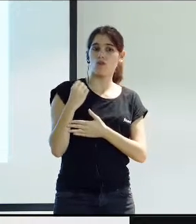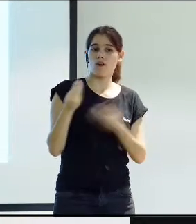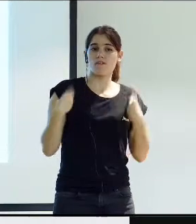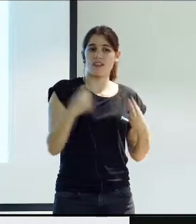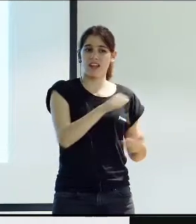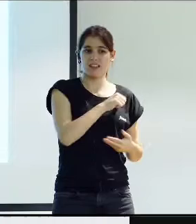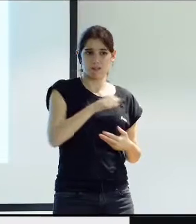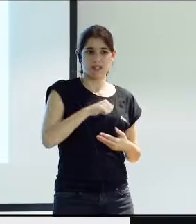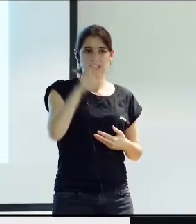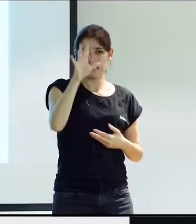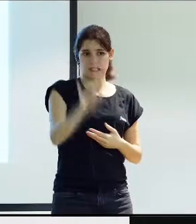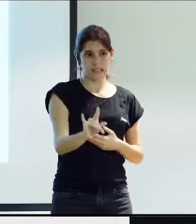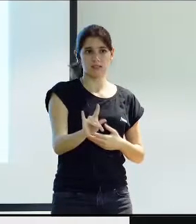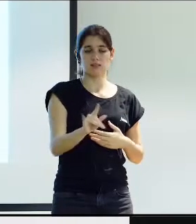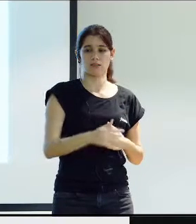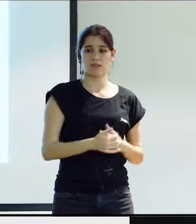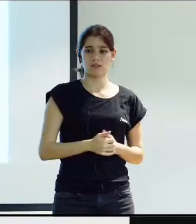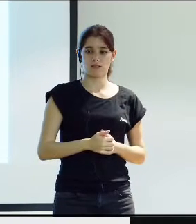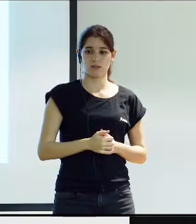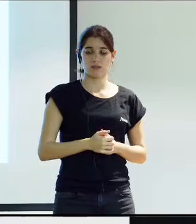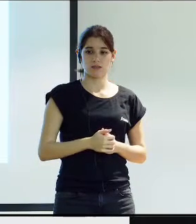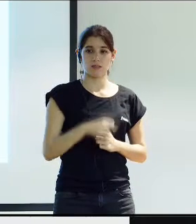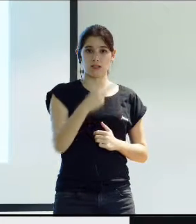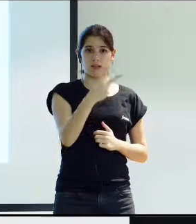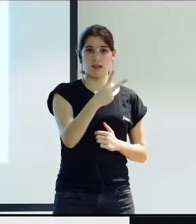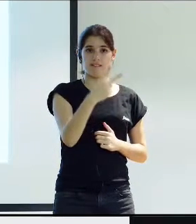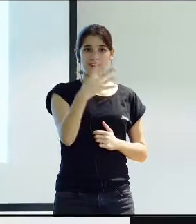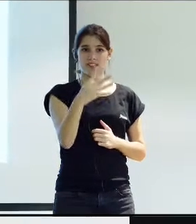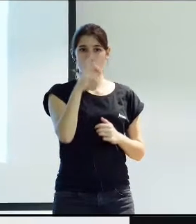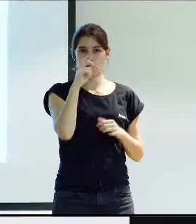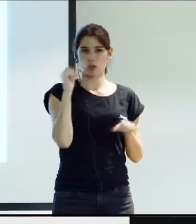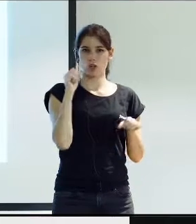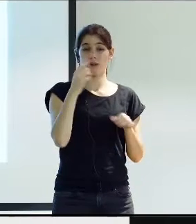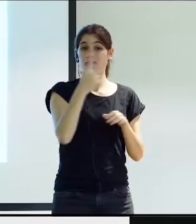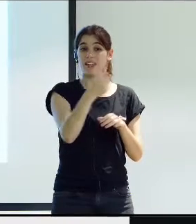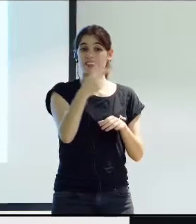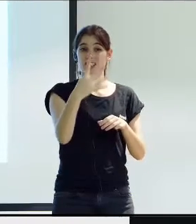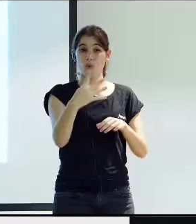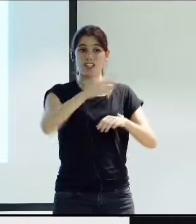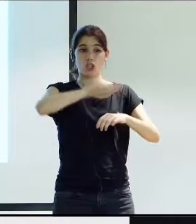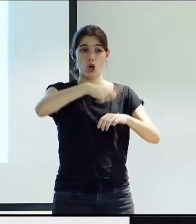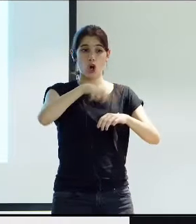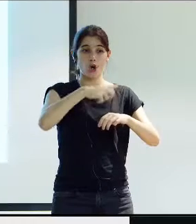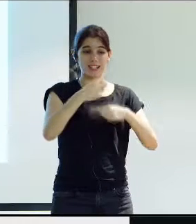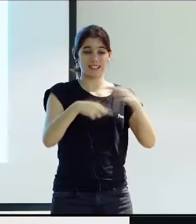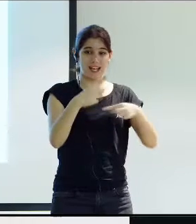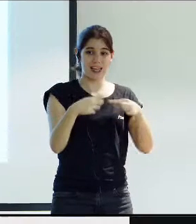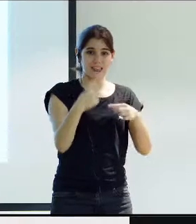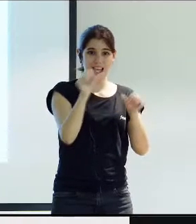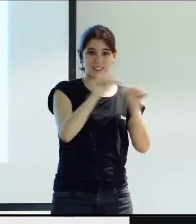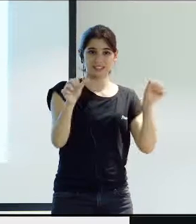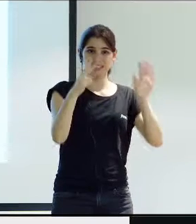365 days a year since 1978, where I was released, and